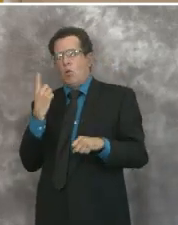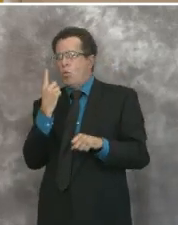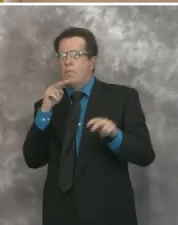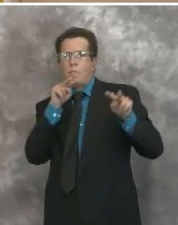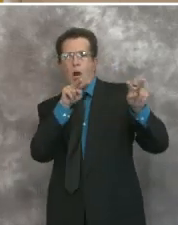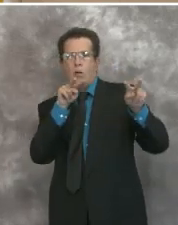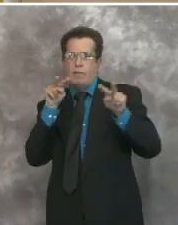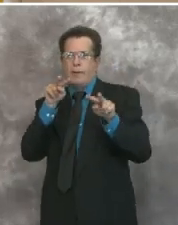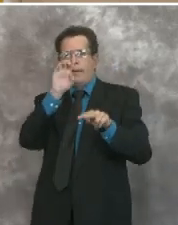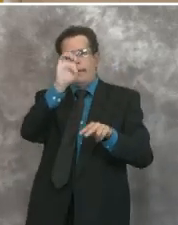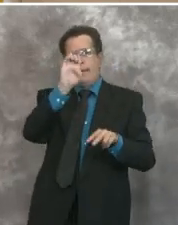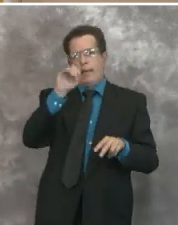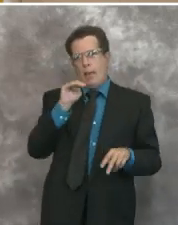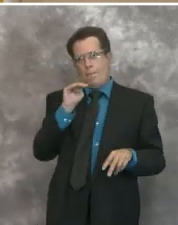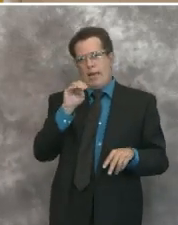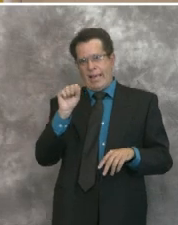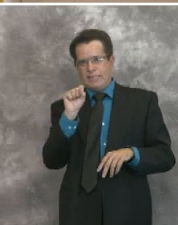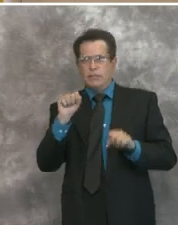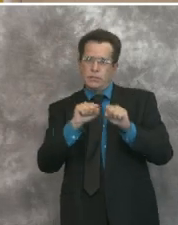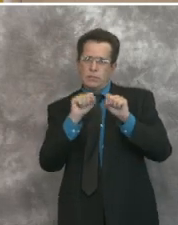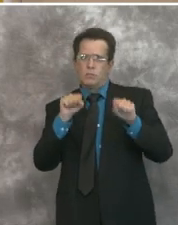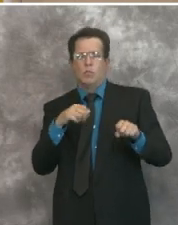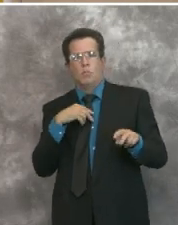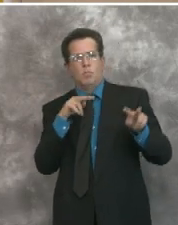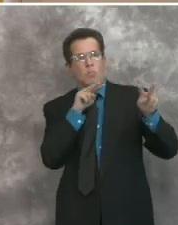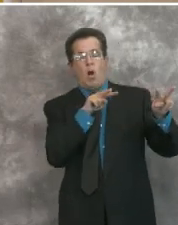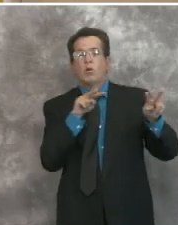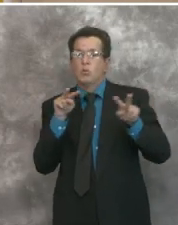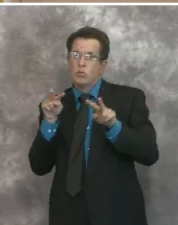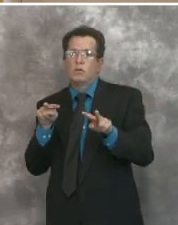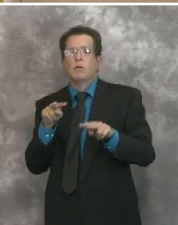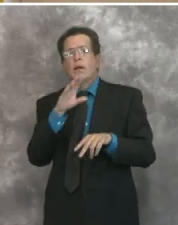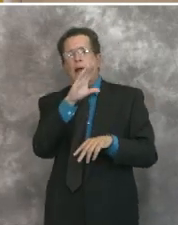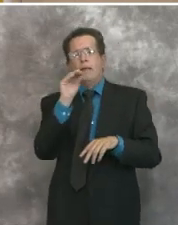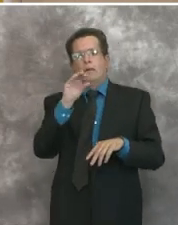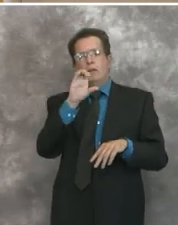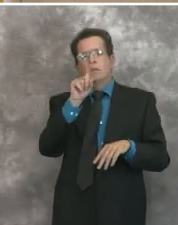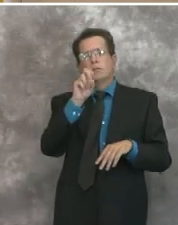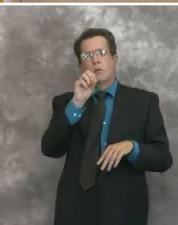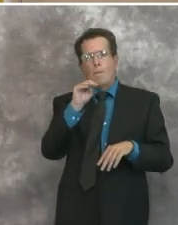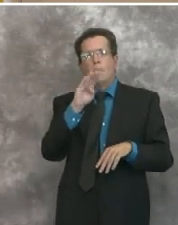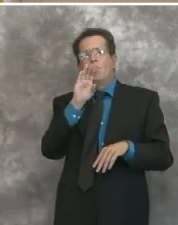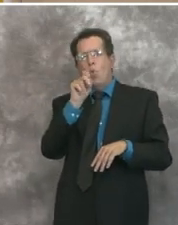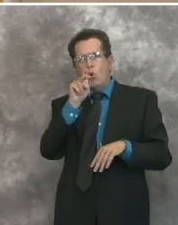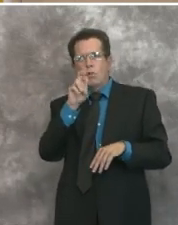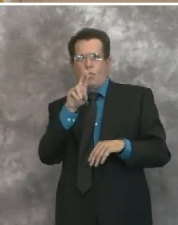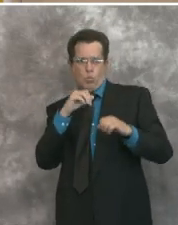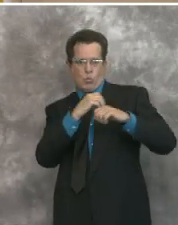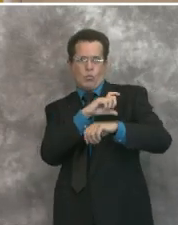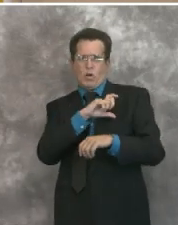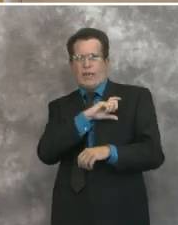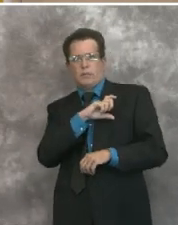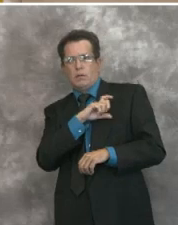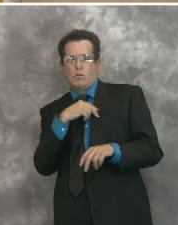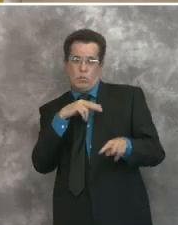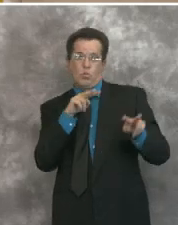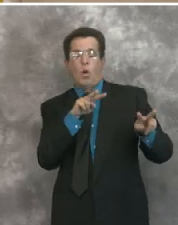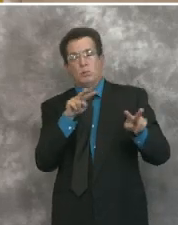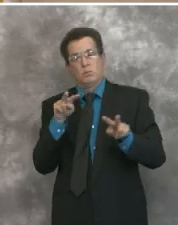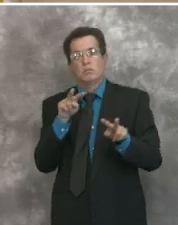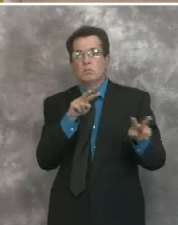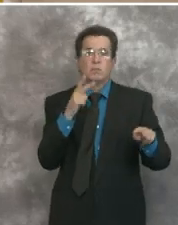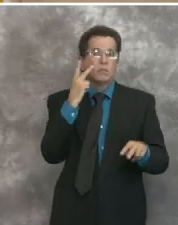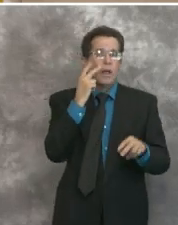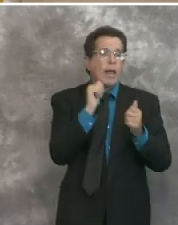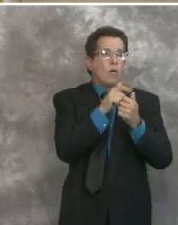through our EMS system, as well as through our Customs and Border Protection, and just looking at the